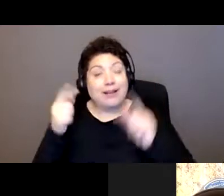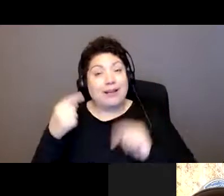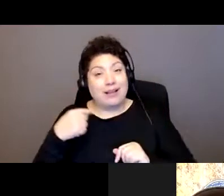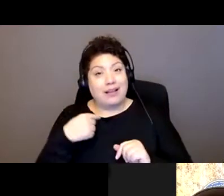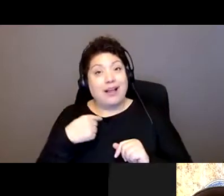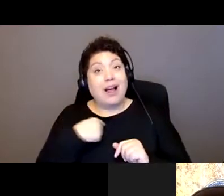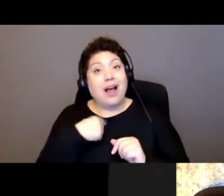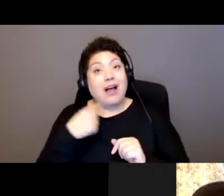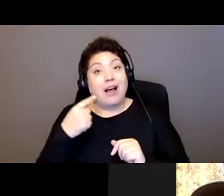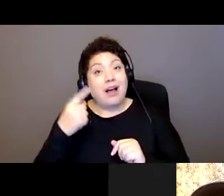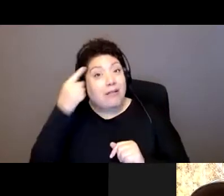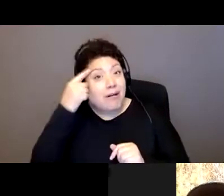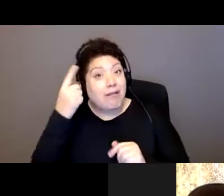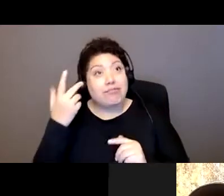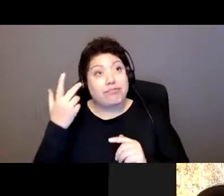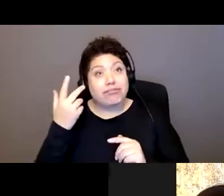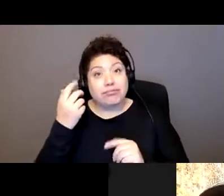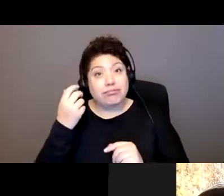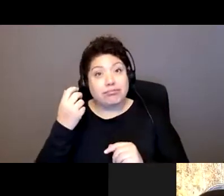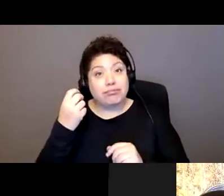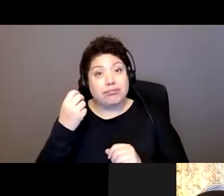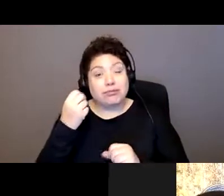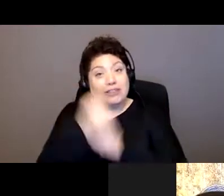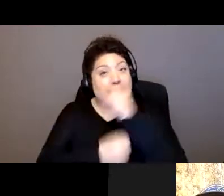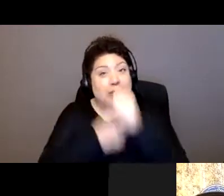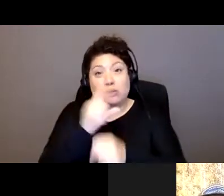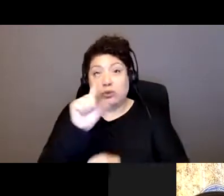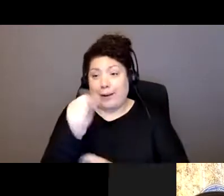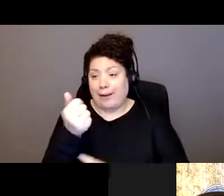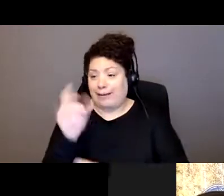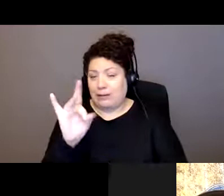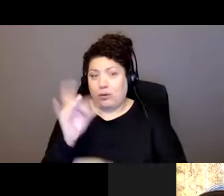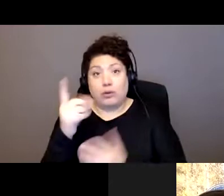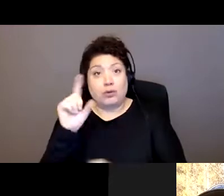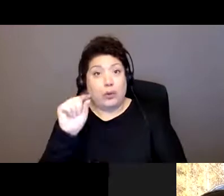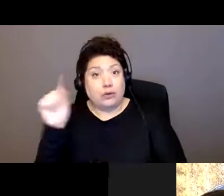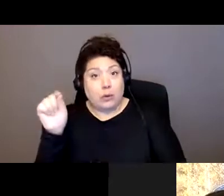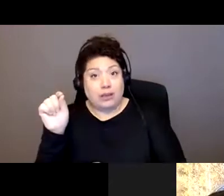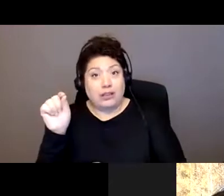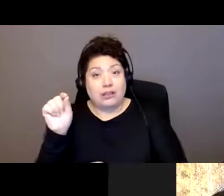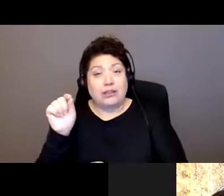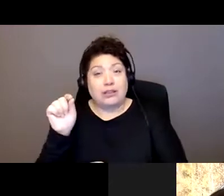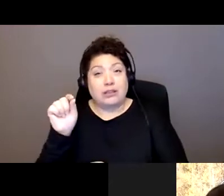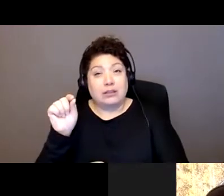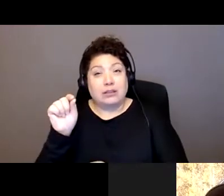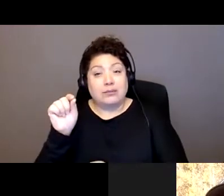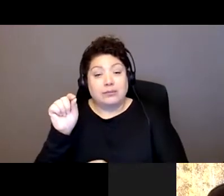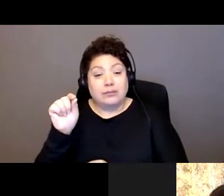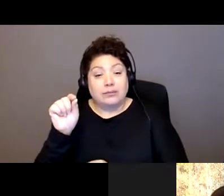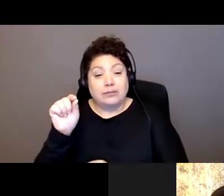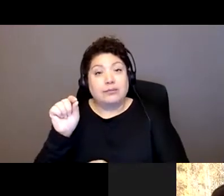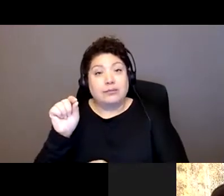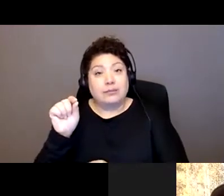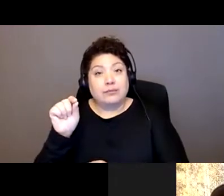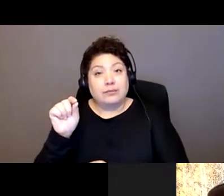in like 20, what was it, 2018 or something, or 2020, like writing on a